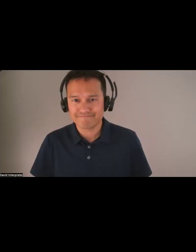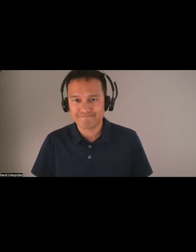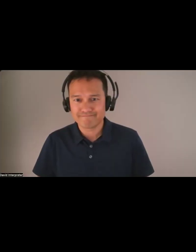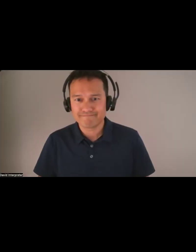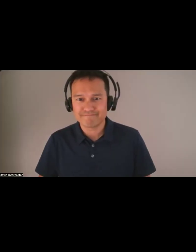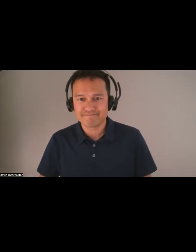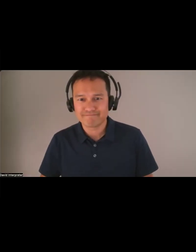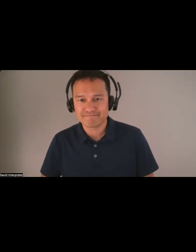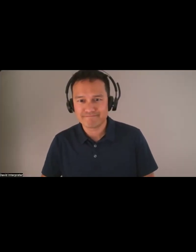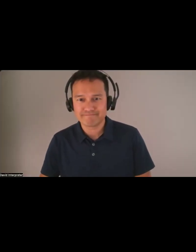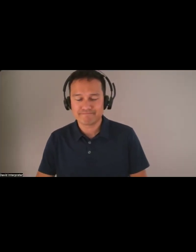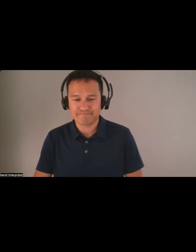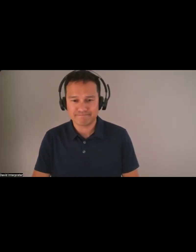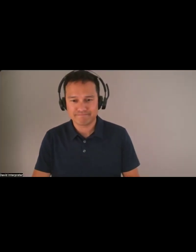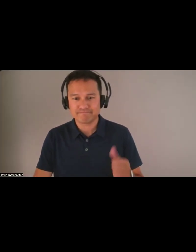Thank you.